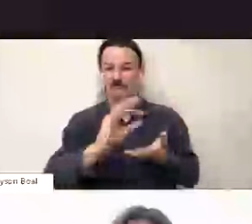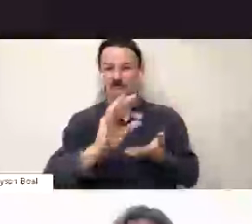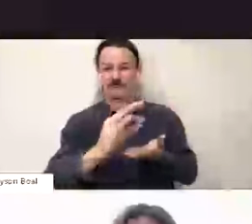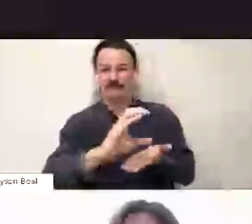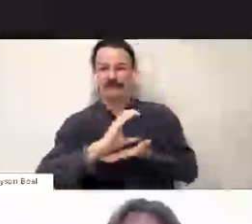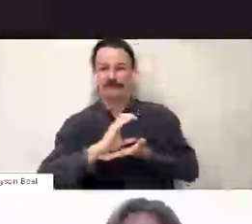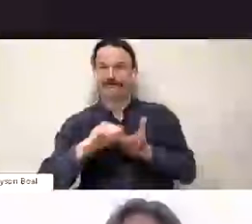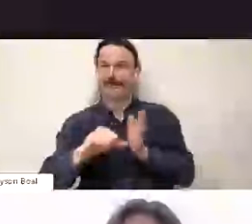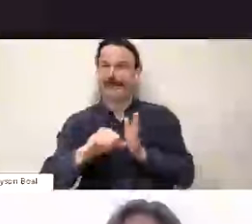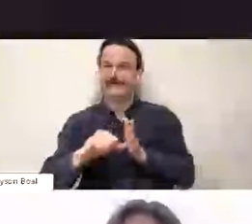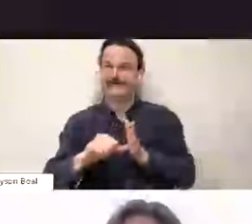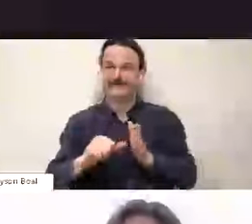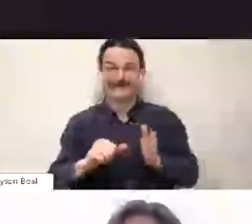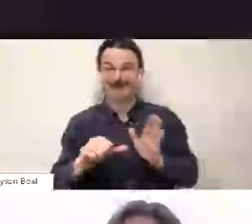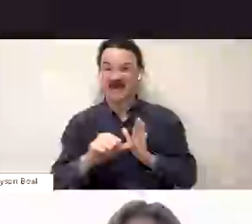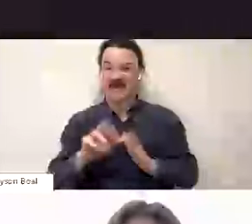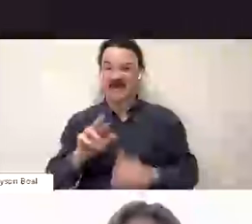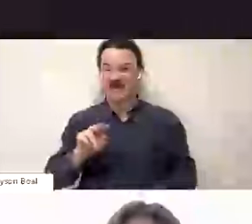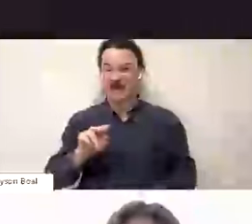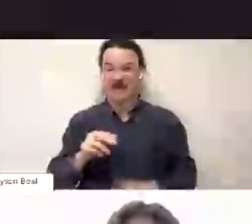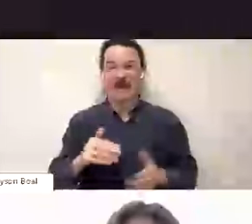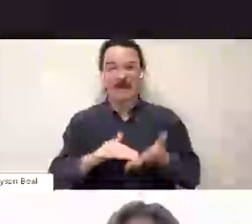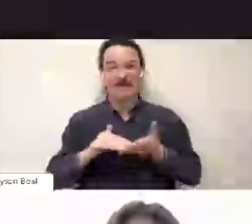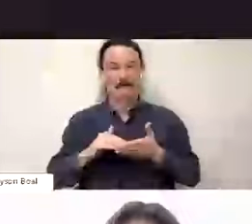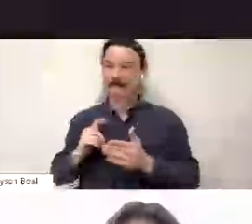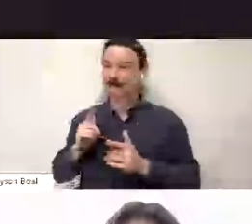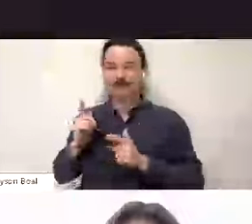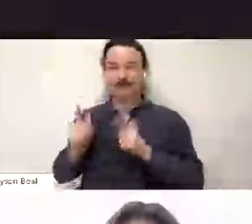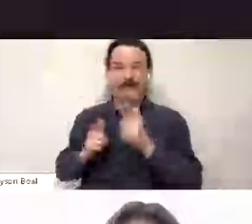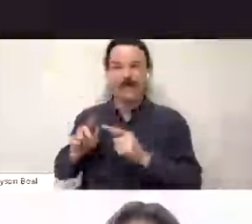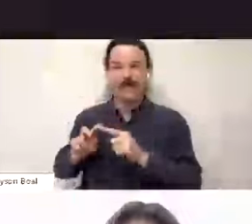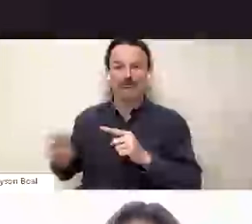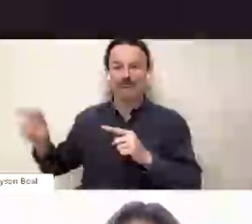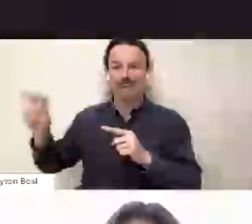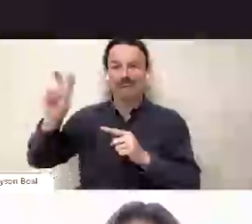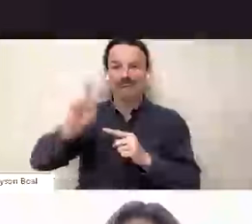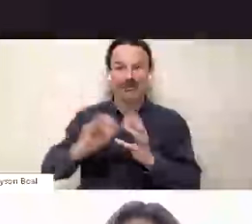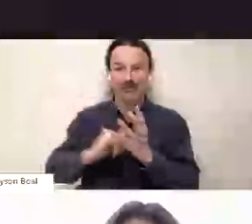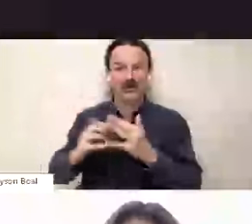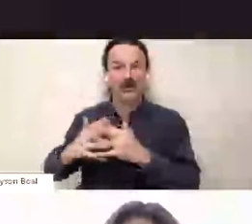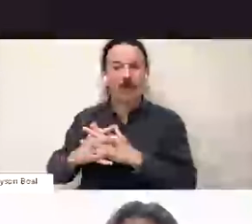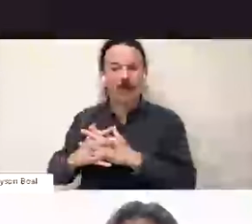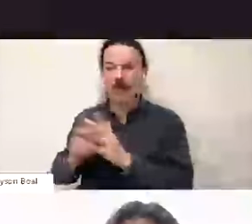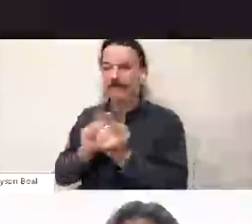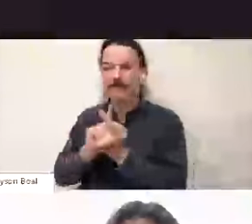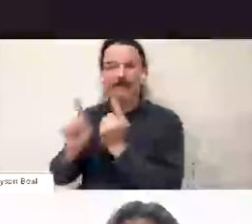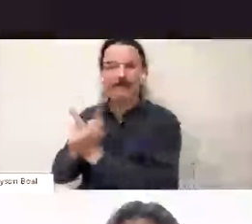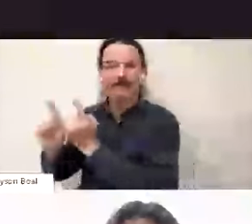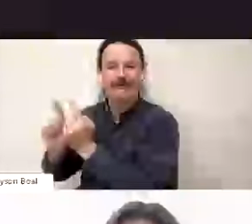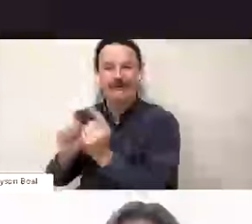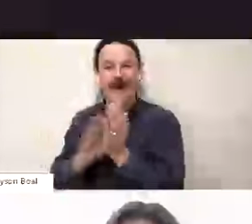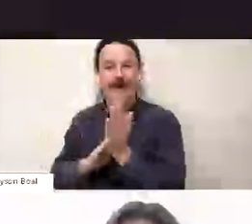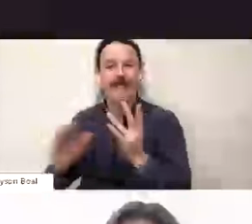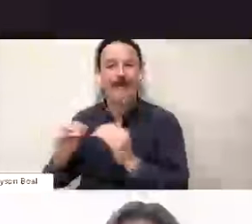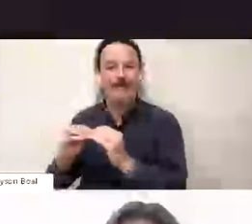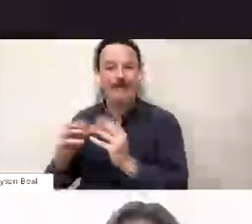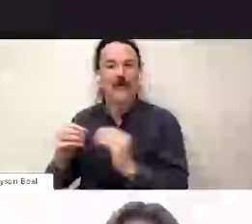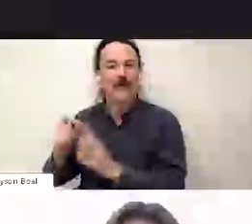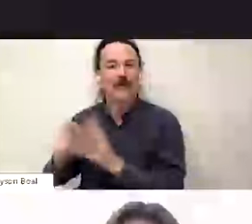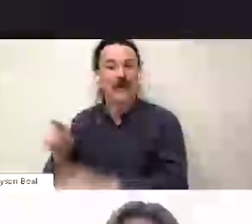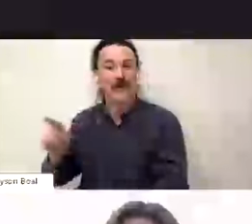New South Wales and meet directly with mob with disability. So we did that, visited more than 30